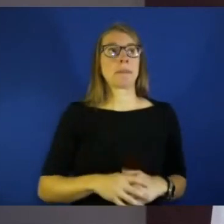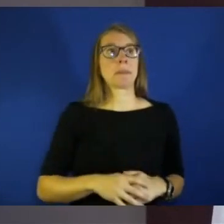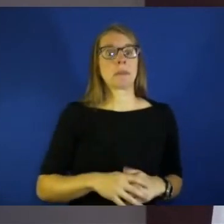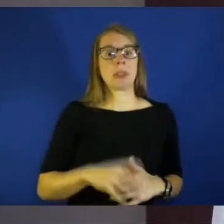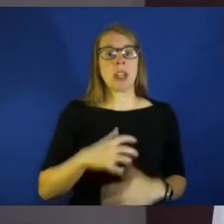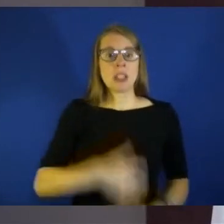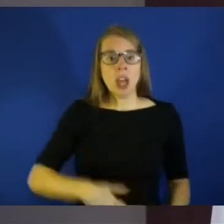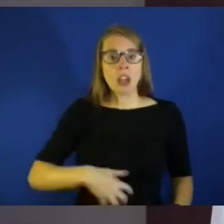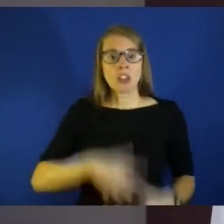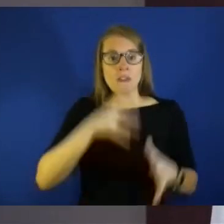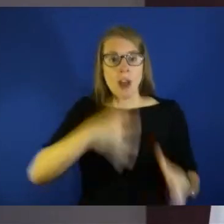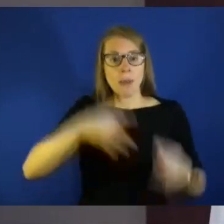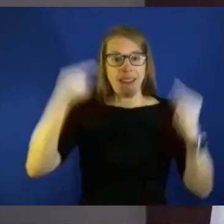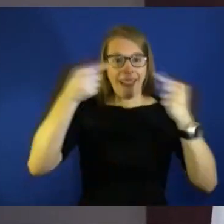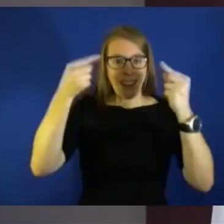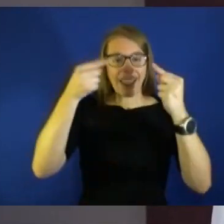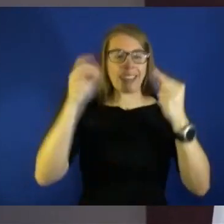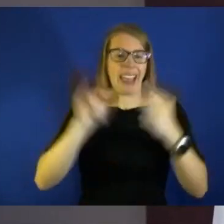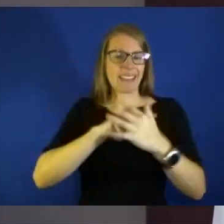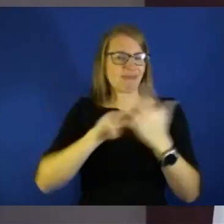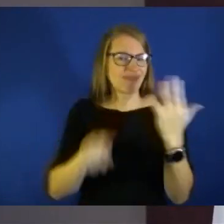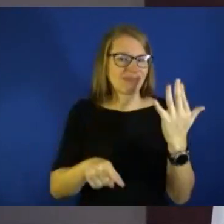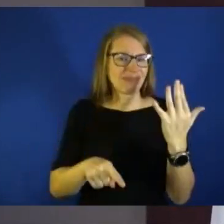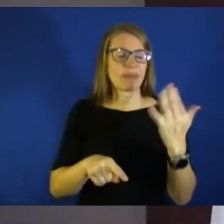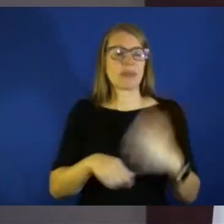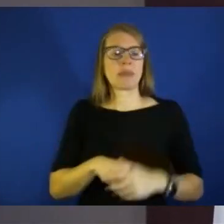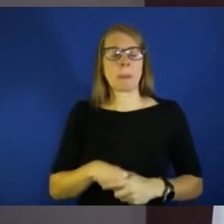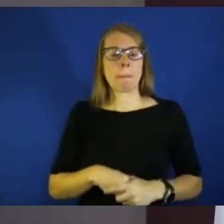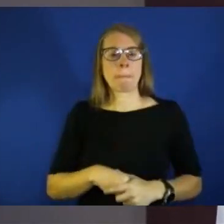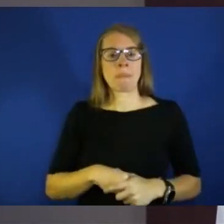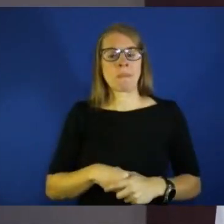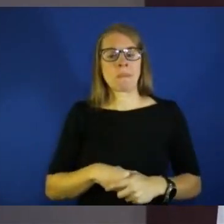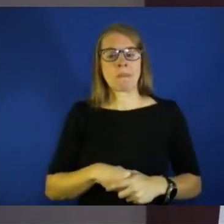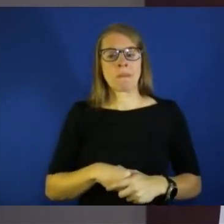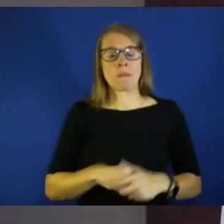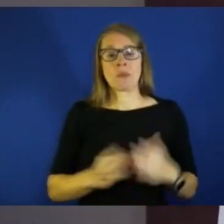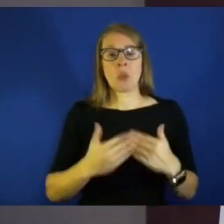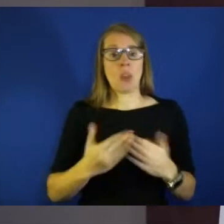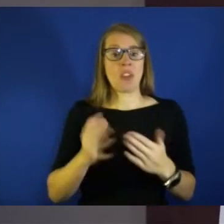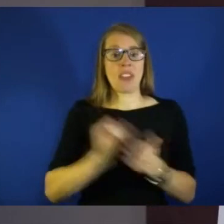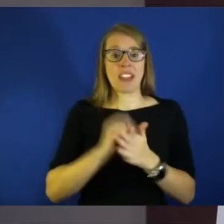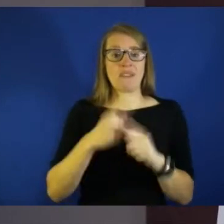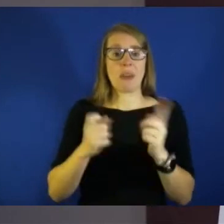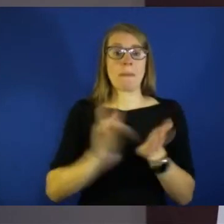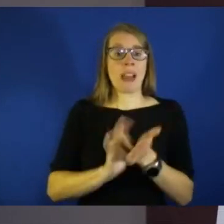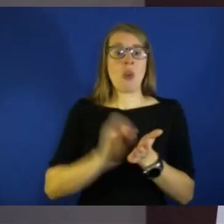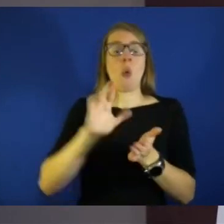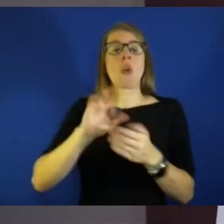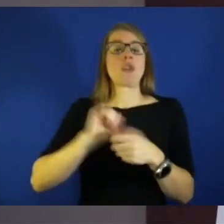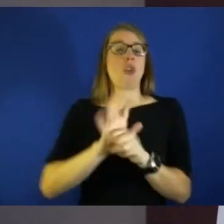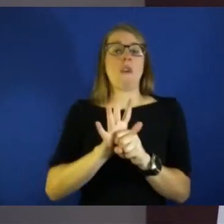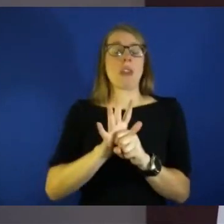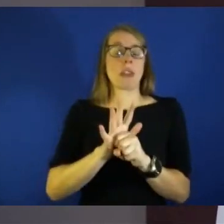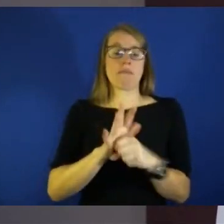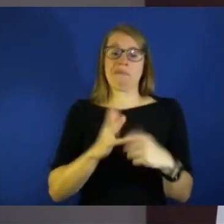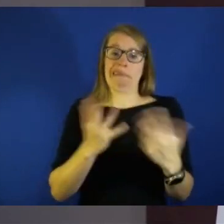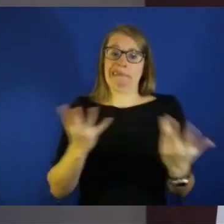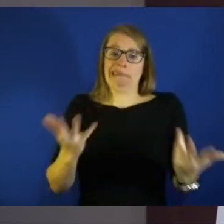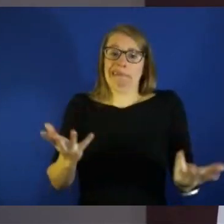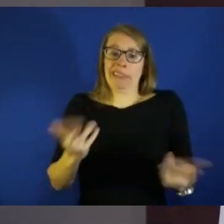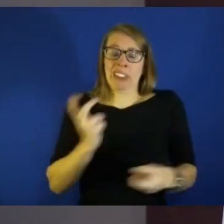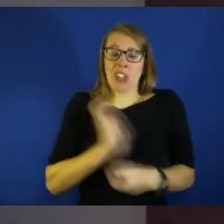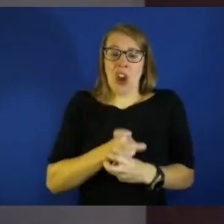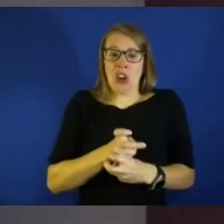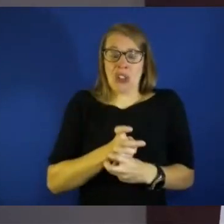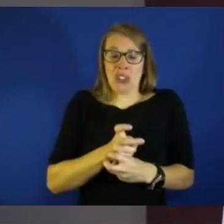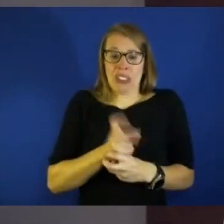vomiting, headache, stuff like that. And so whether that's from the medicine or from COVID, I think that's pretty tough to guess. But